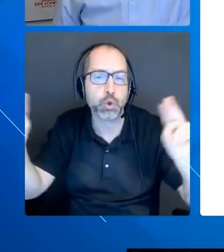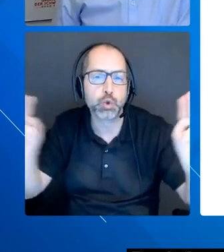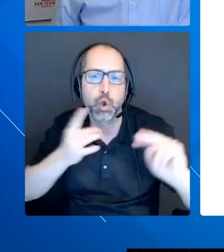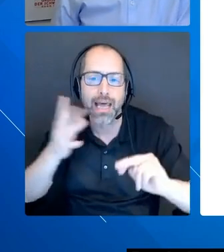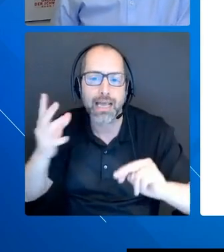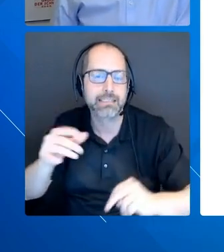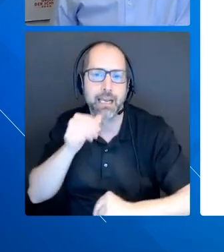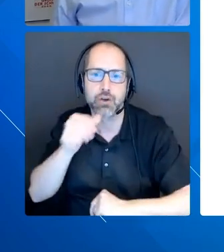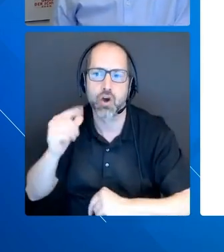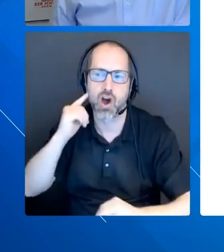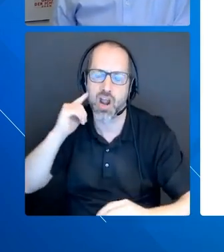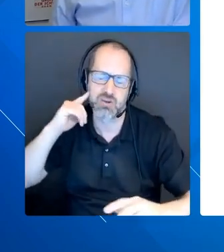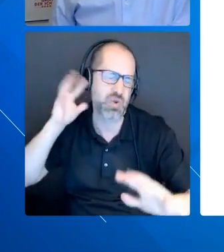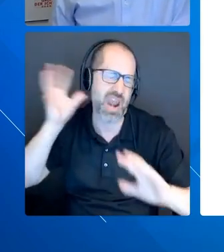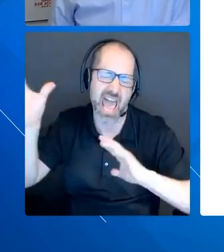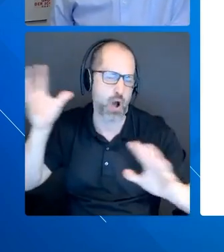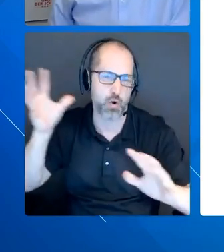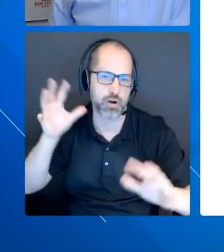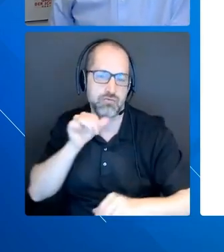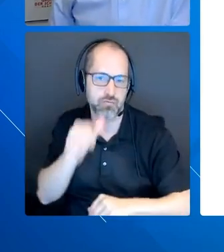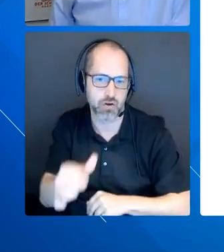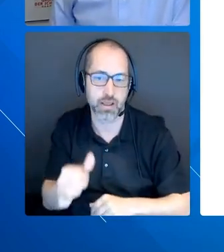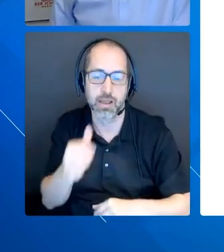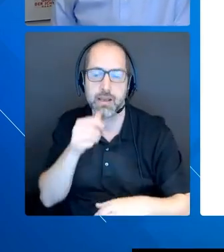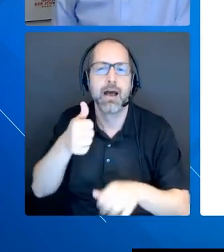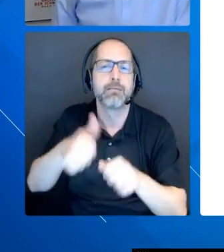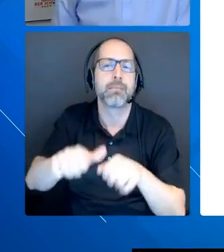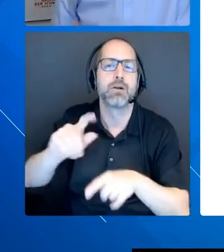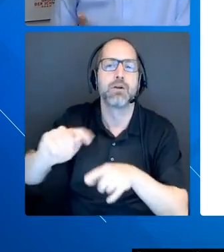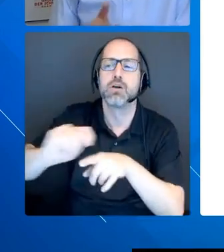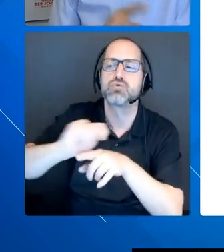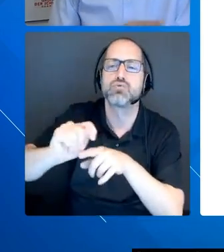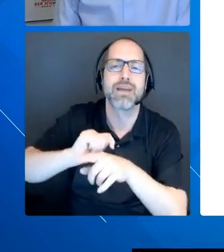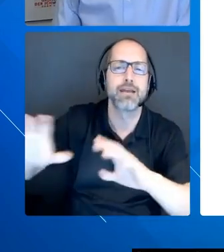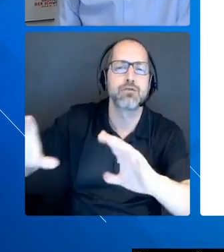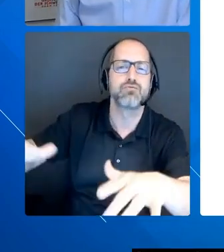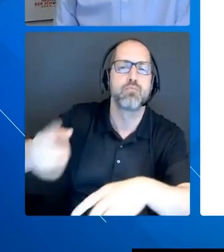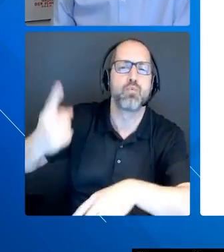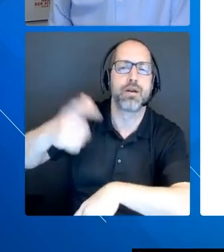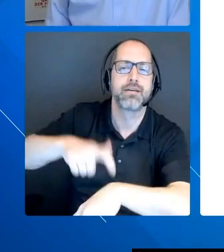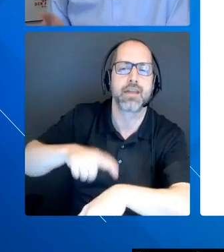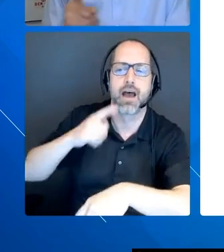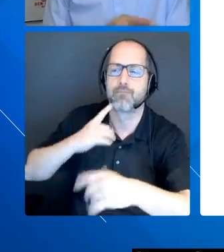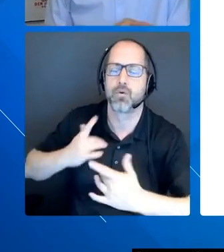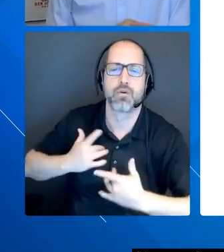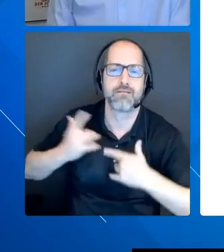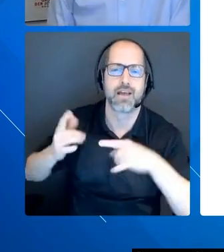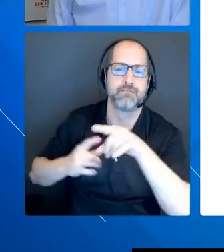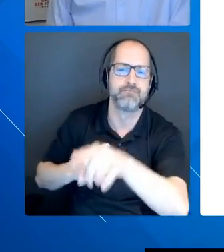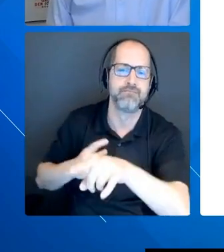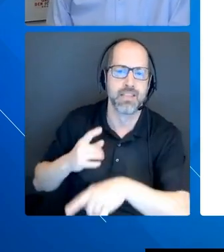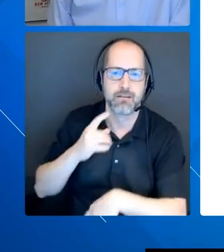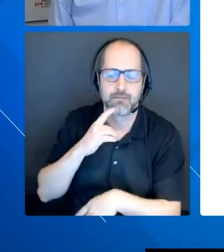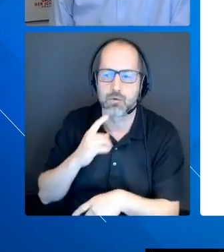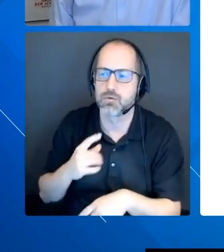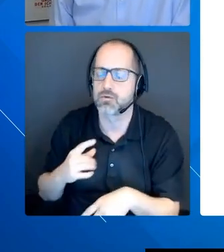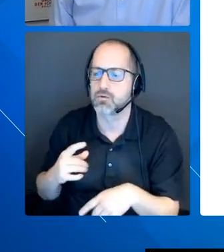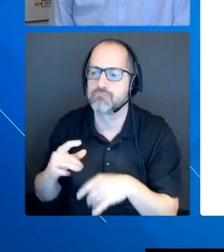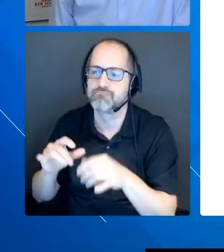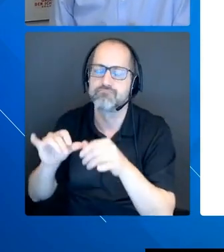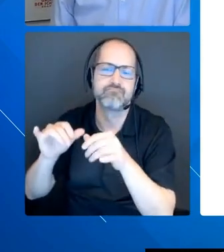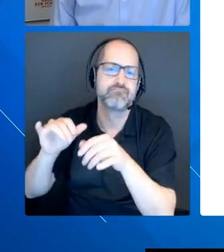overpowering sound. I was at a training session once. It was I'm a certified usability analyst, and during that training, that 2-week